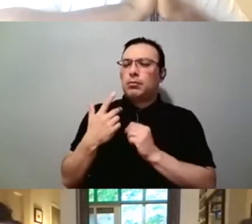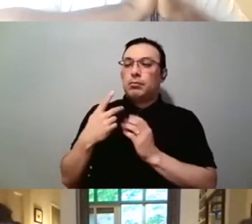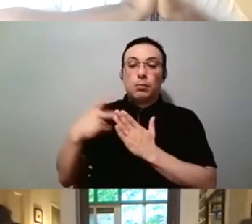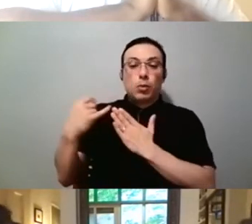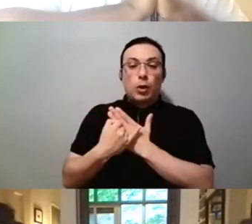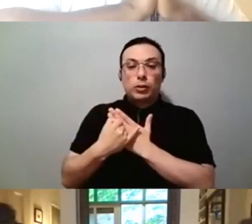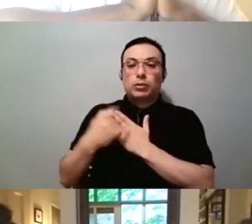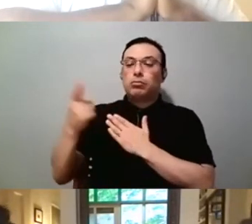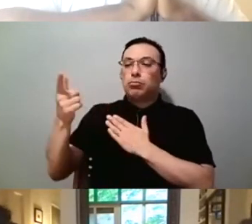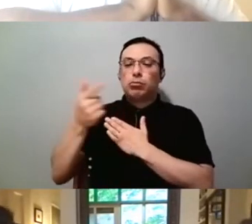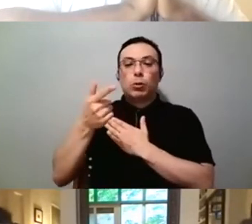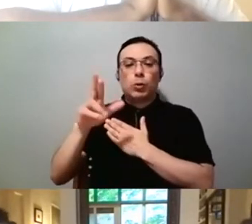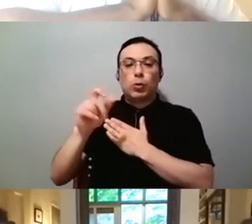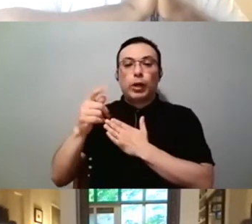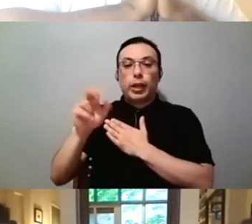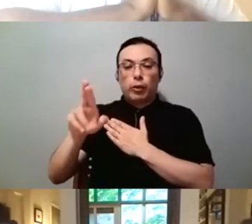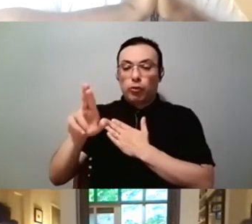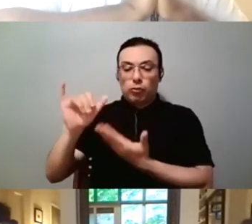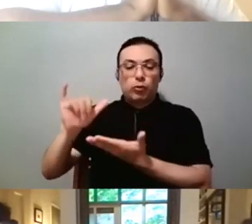for the record which was very much about